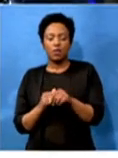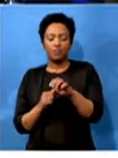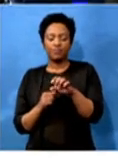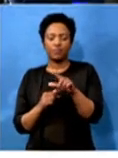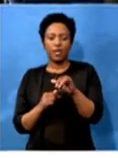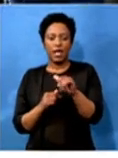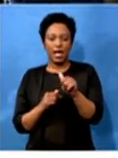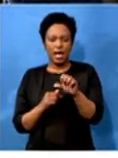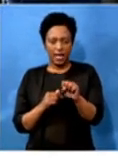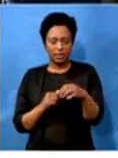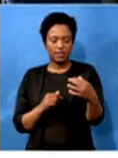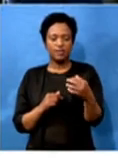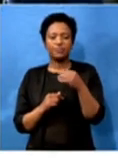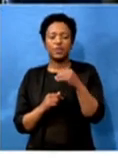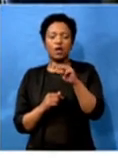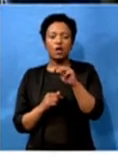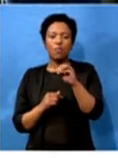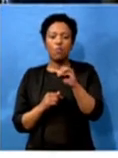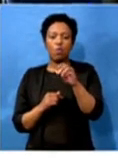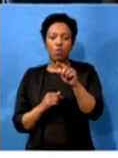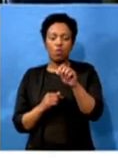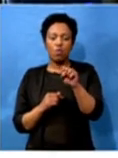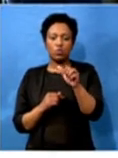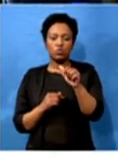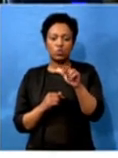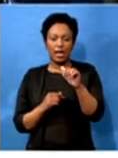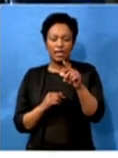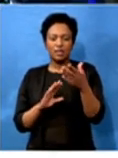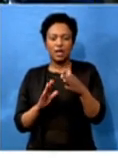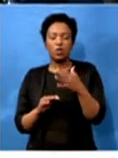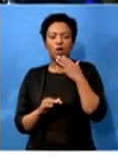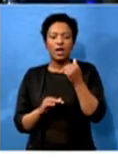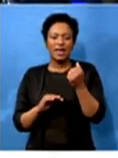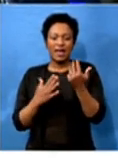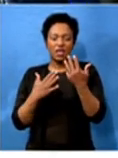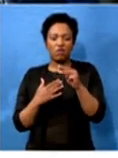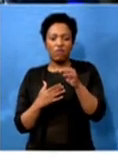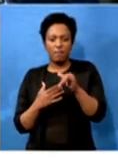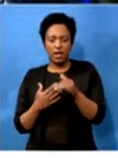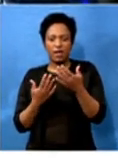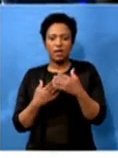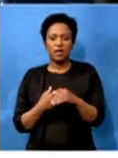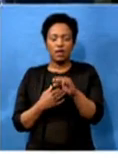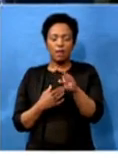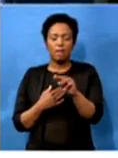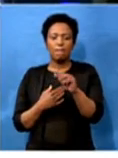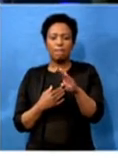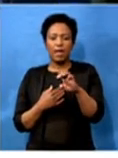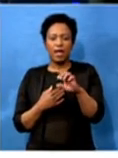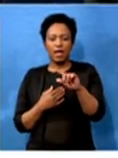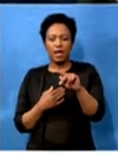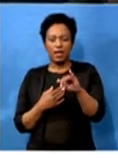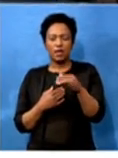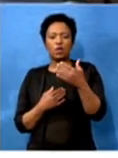died on the 9th of May. That was in 1994. Then Governor Mbeki, August the 30th, 2001.